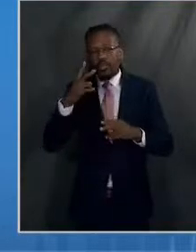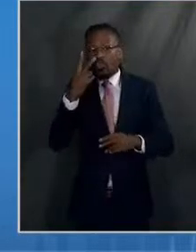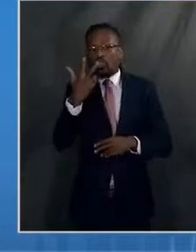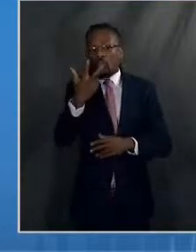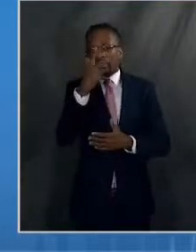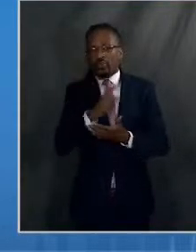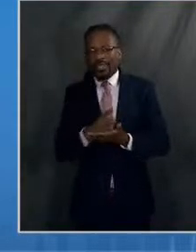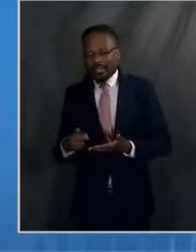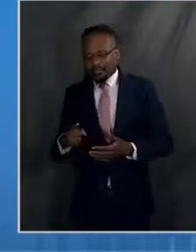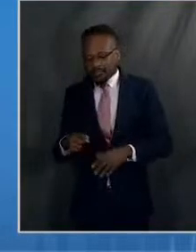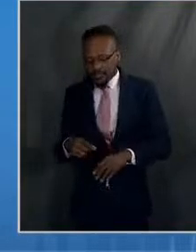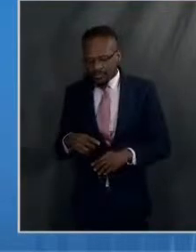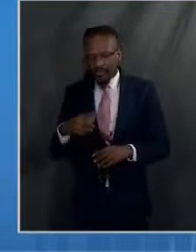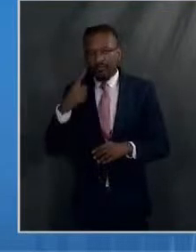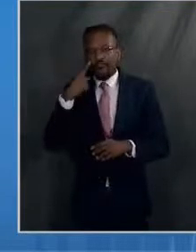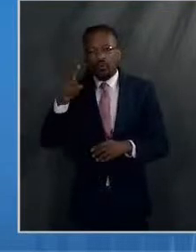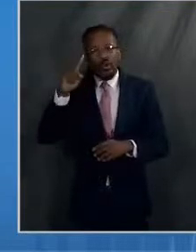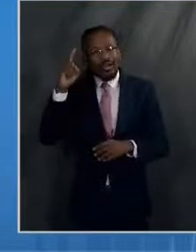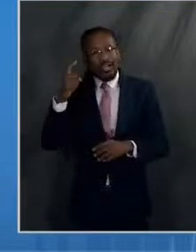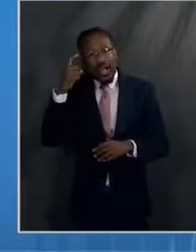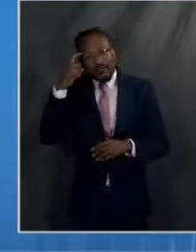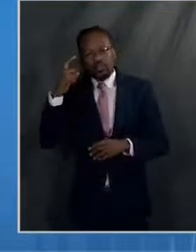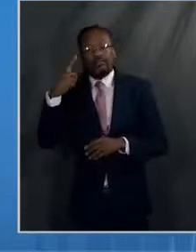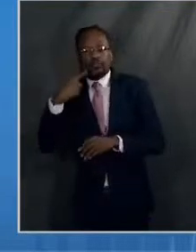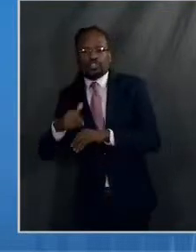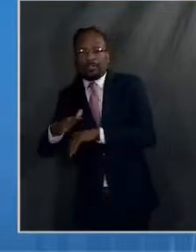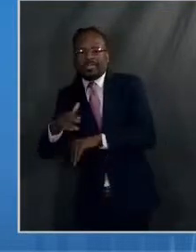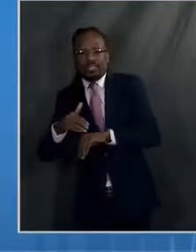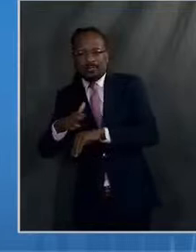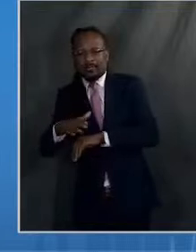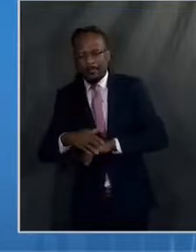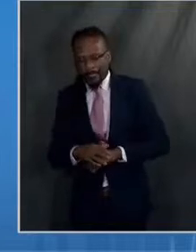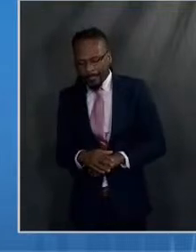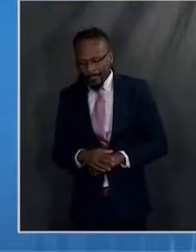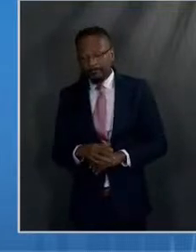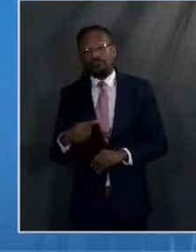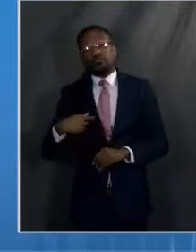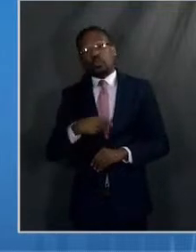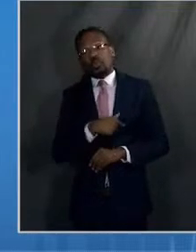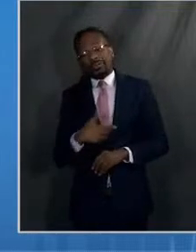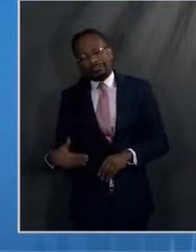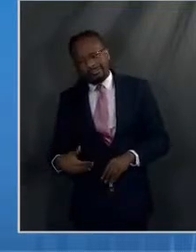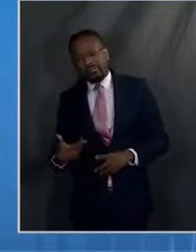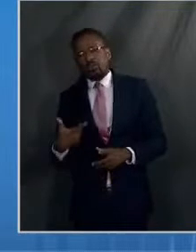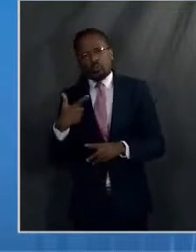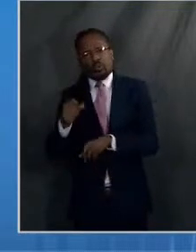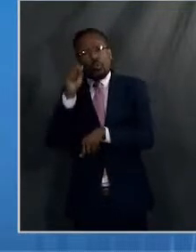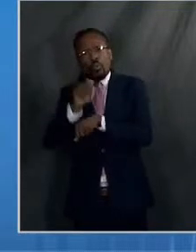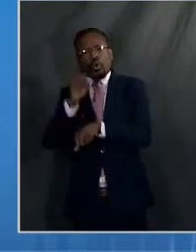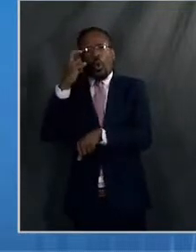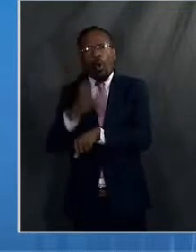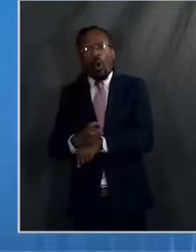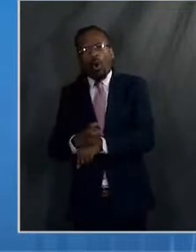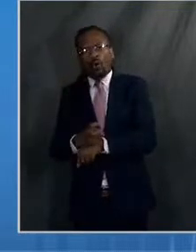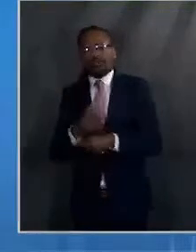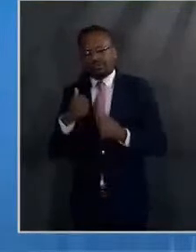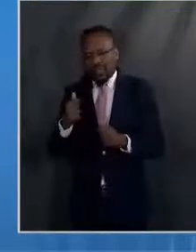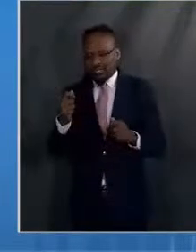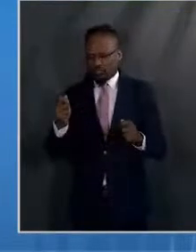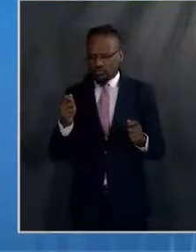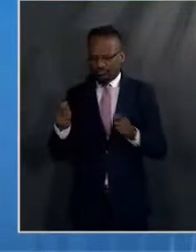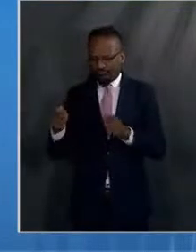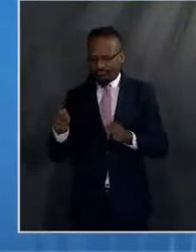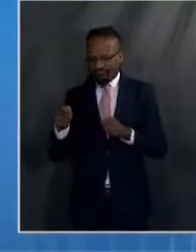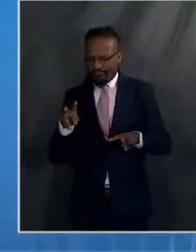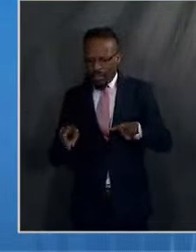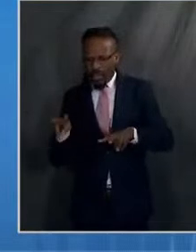is something that we heard from governors and state and local leaders. We anticipate, as we work hard to monitor and help